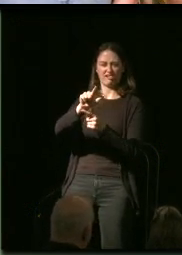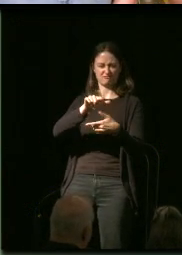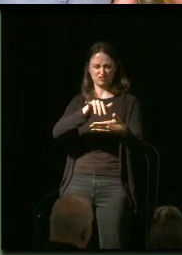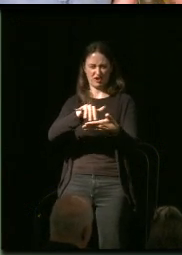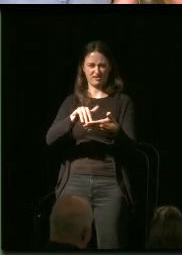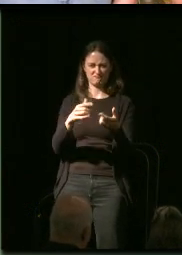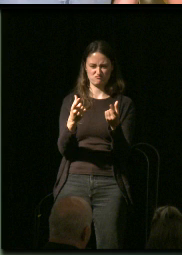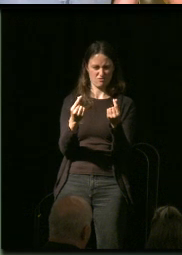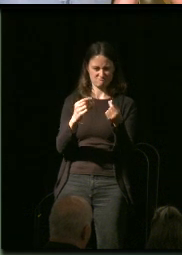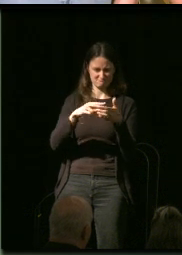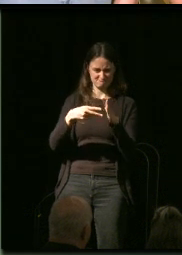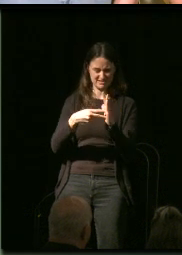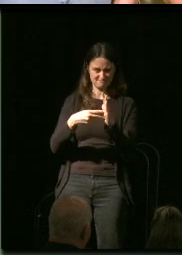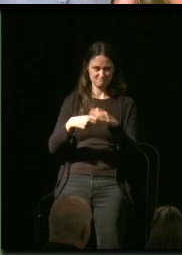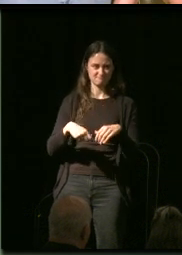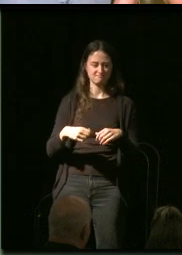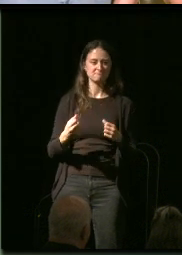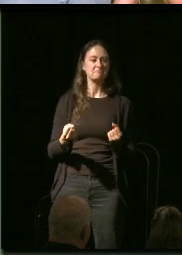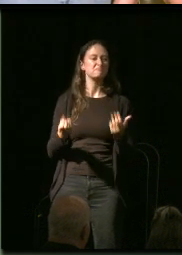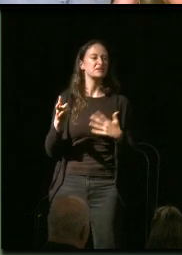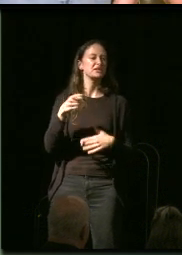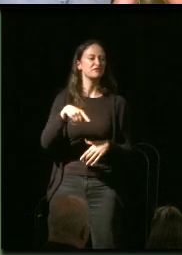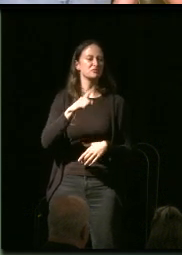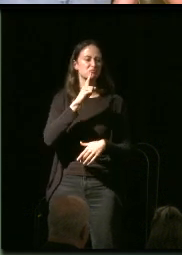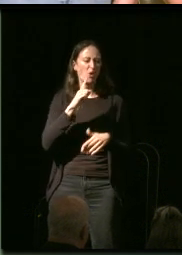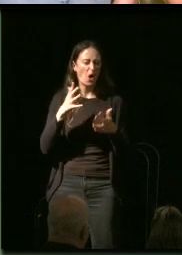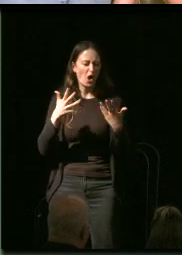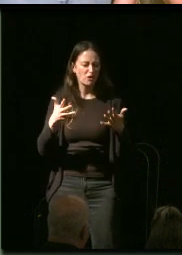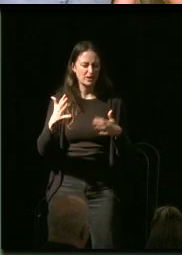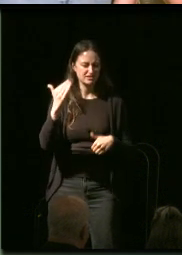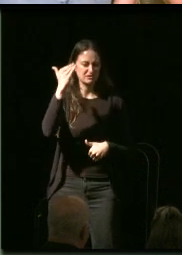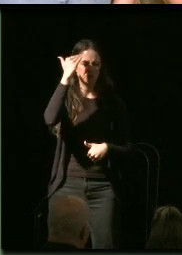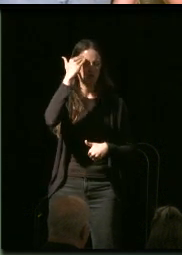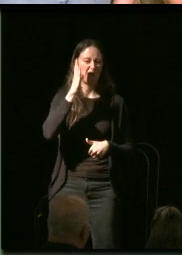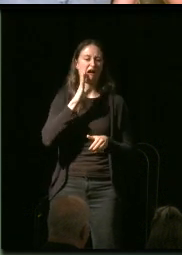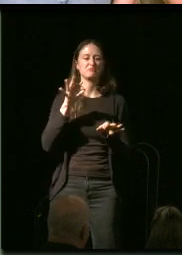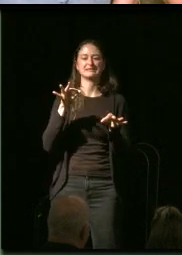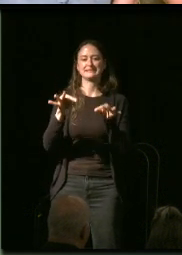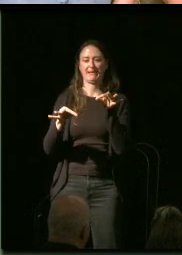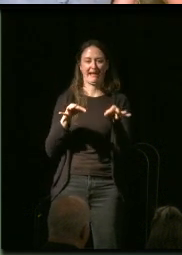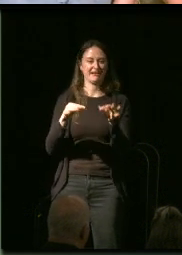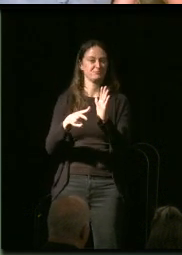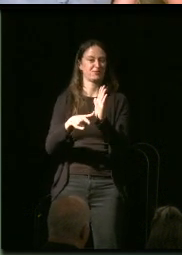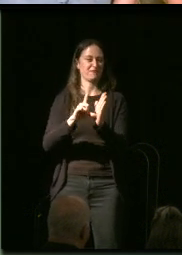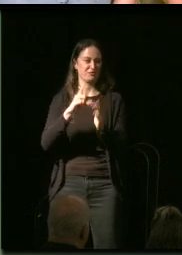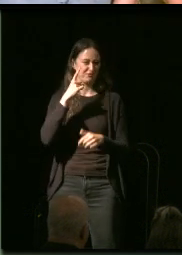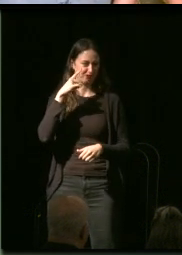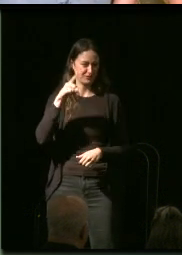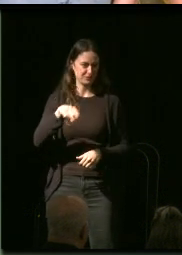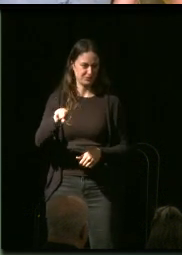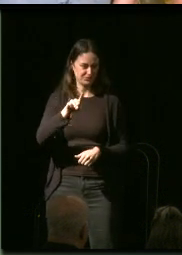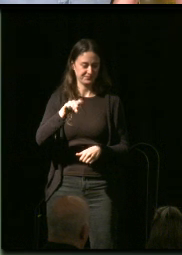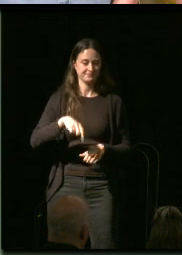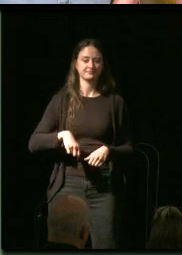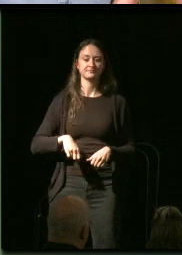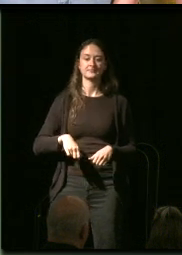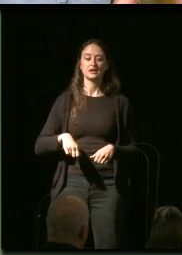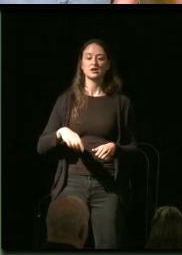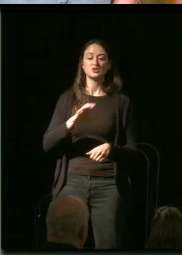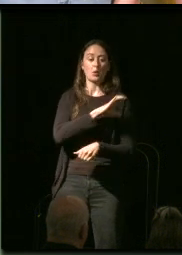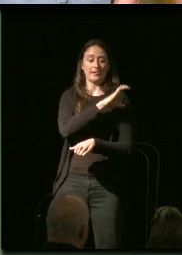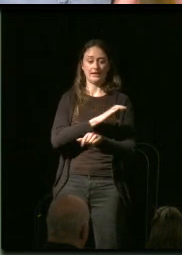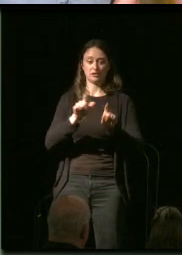might just be review, but a clinical trial is a research study that tests a medical, surgical,